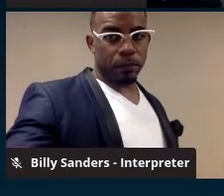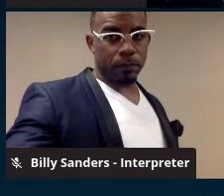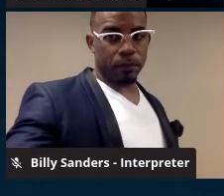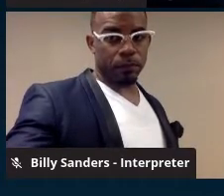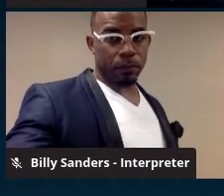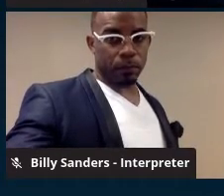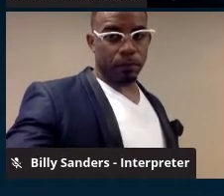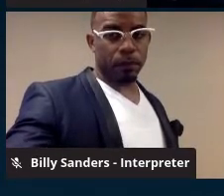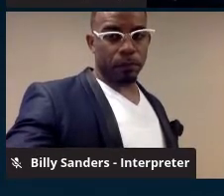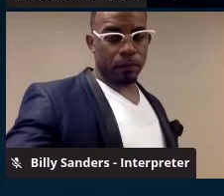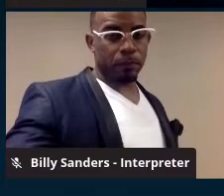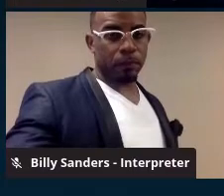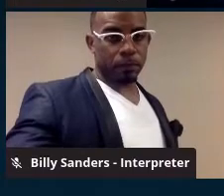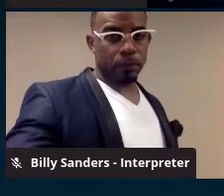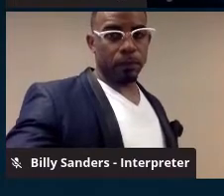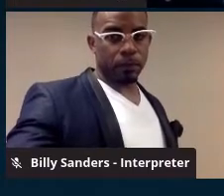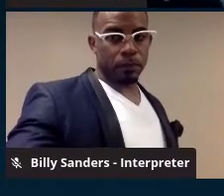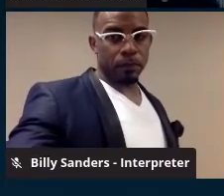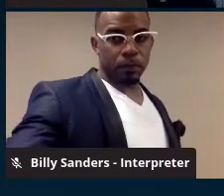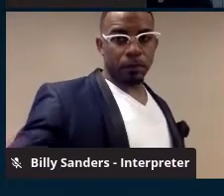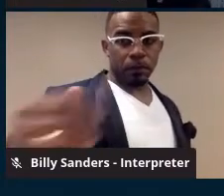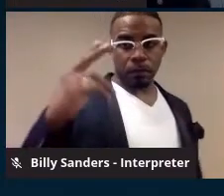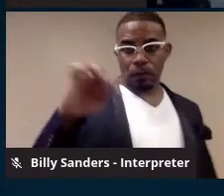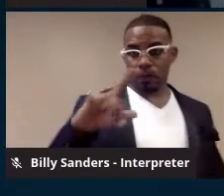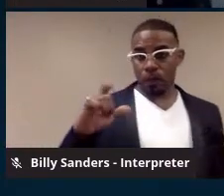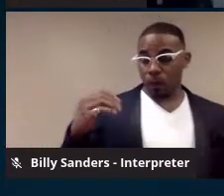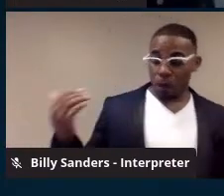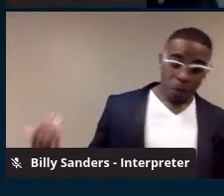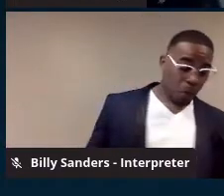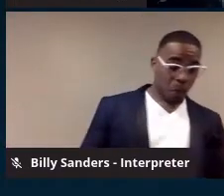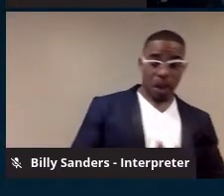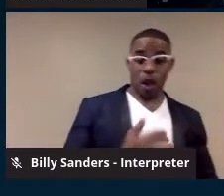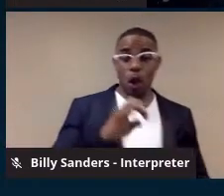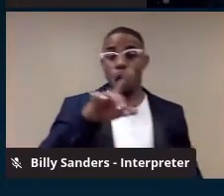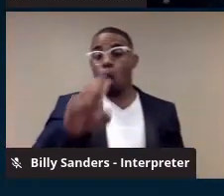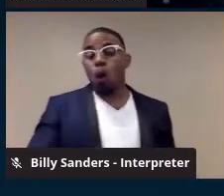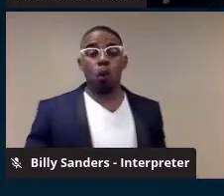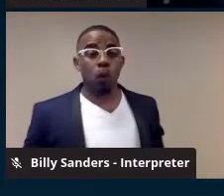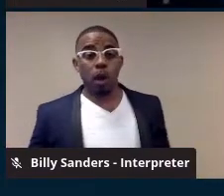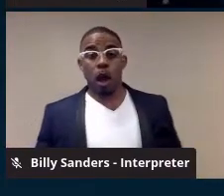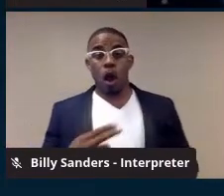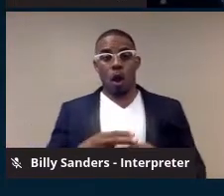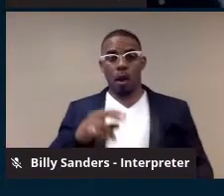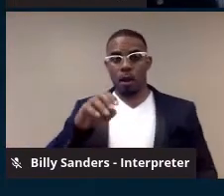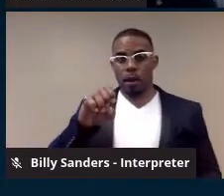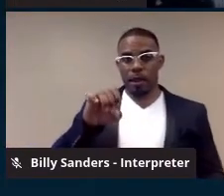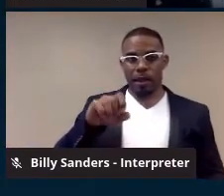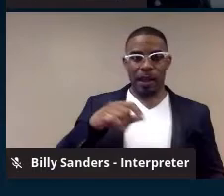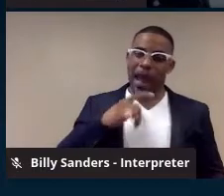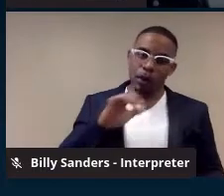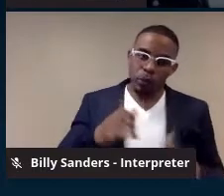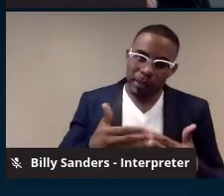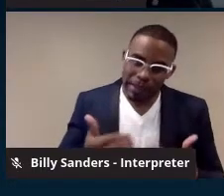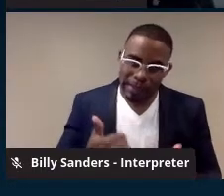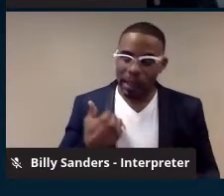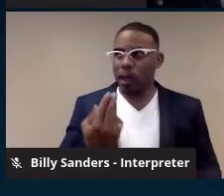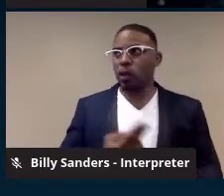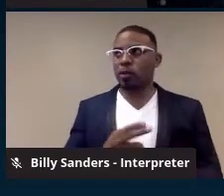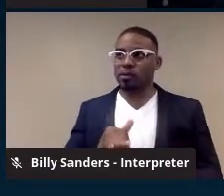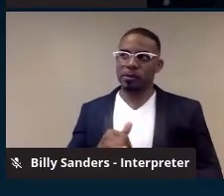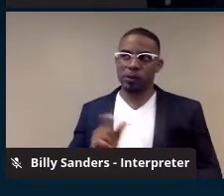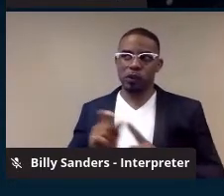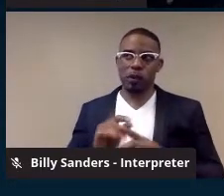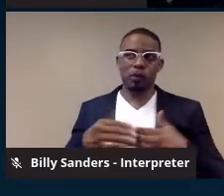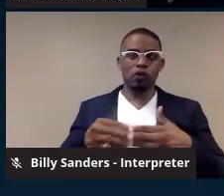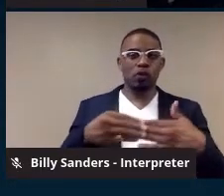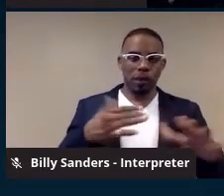thought I'd show just brand new, file new, how easily, and I don't use that term loosely.